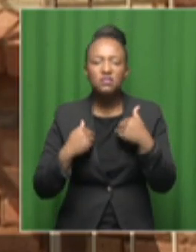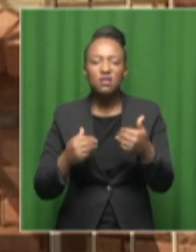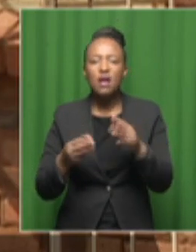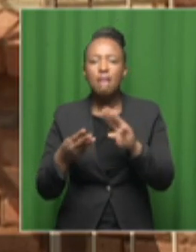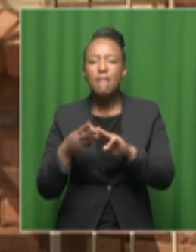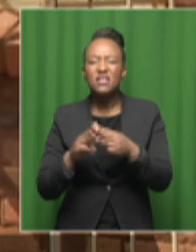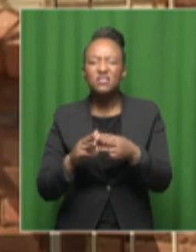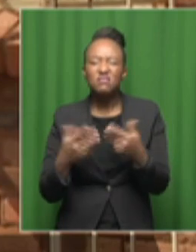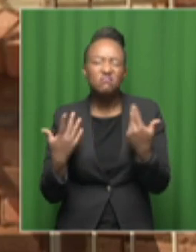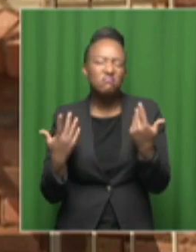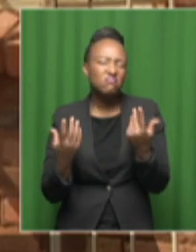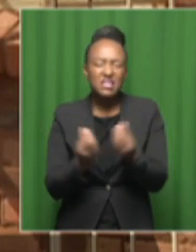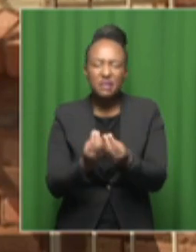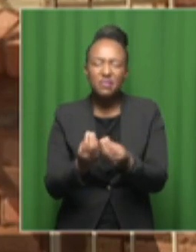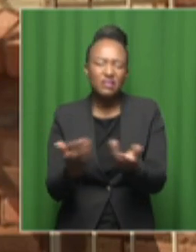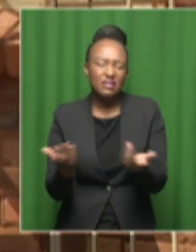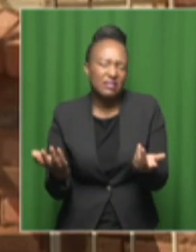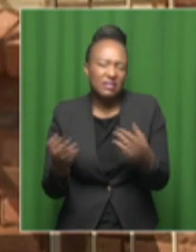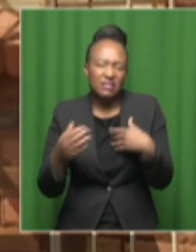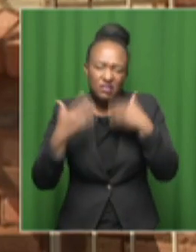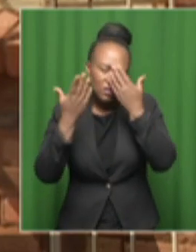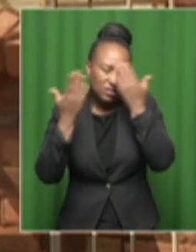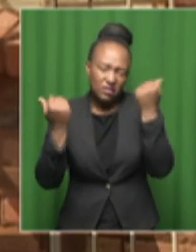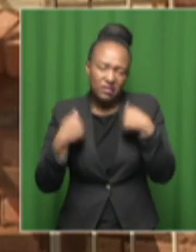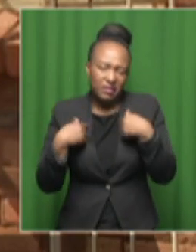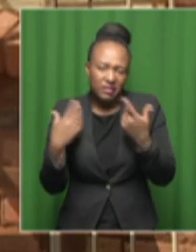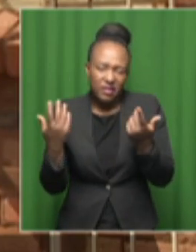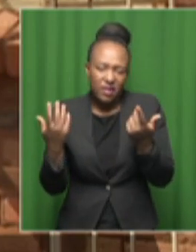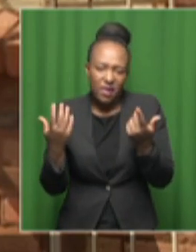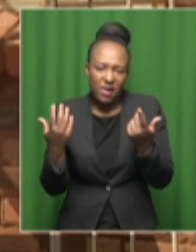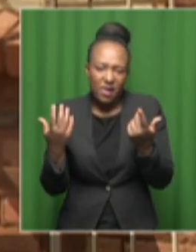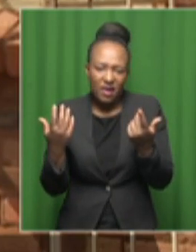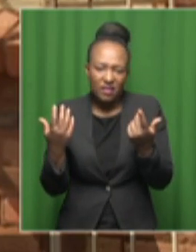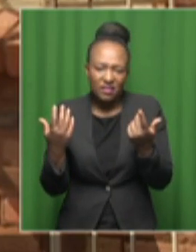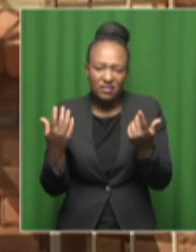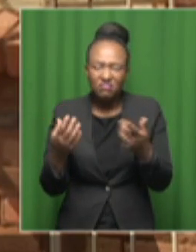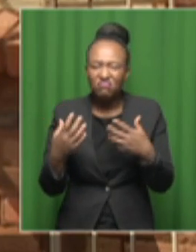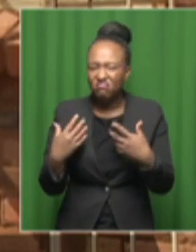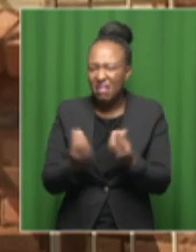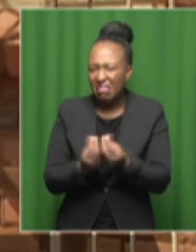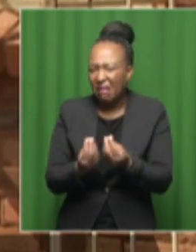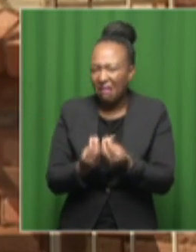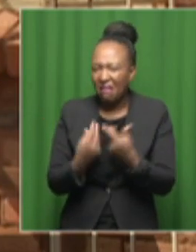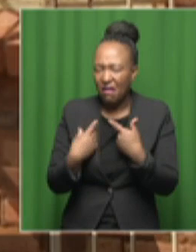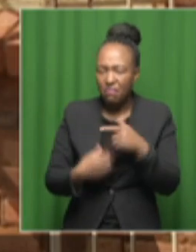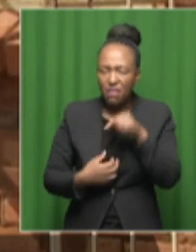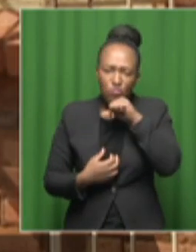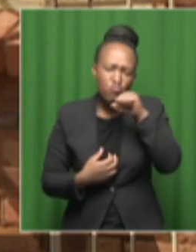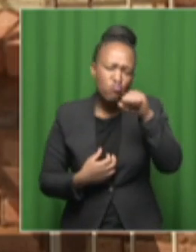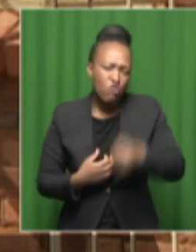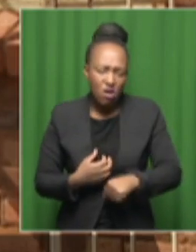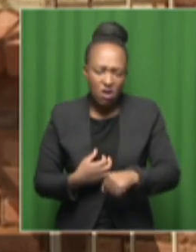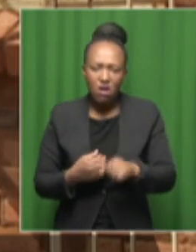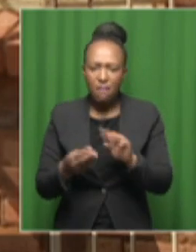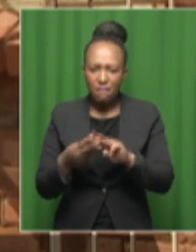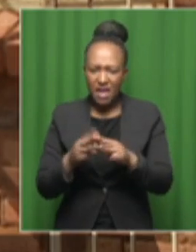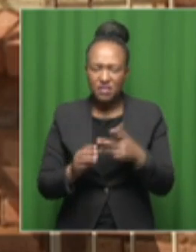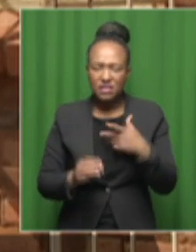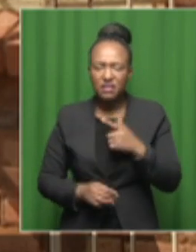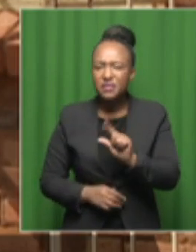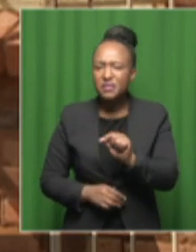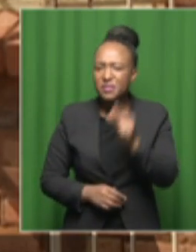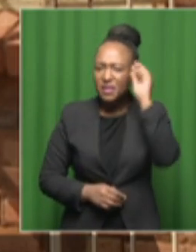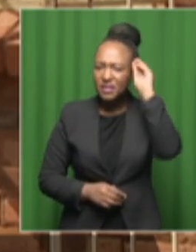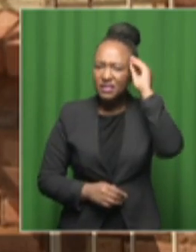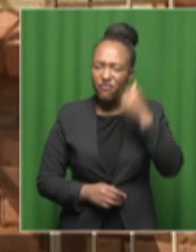was just something that, I don't know, like, it has always been that thing that I loved. It was an interesting, you know, topic